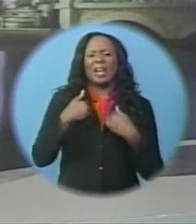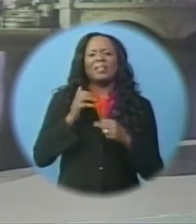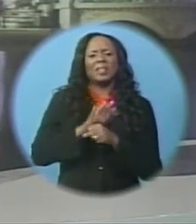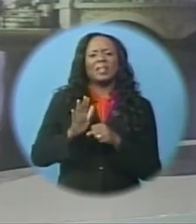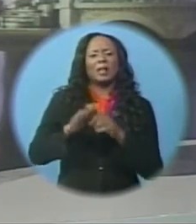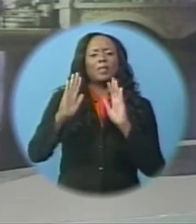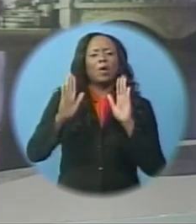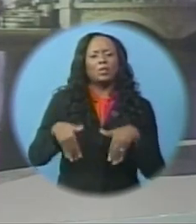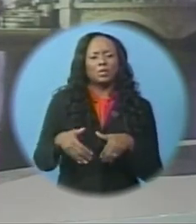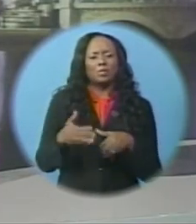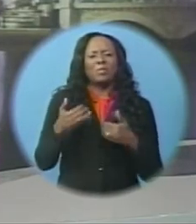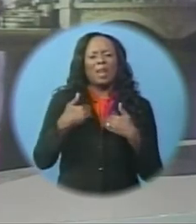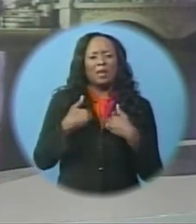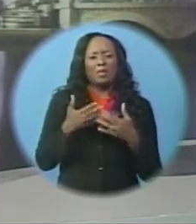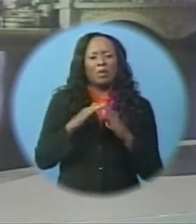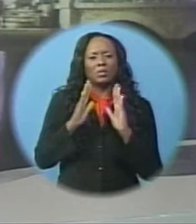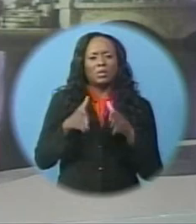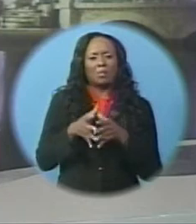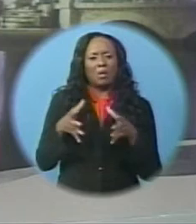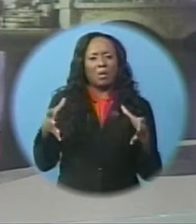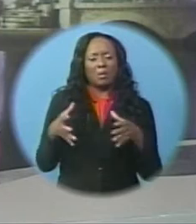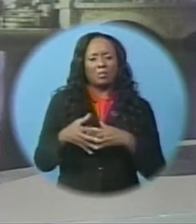shortage on the island.